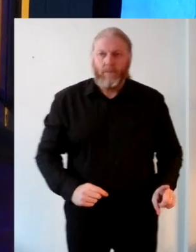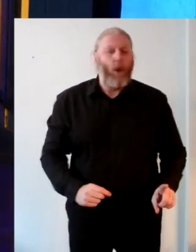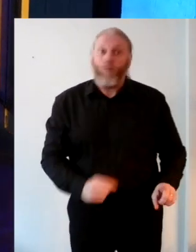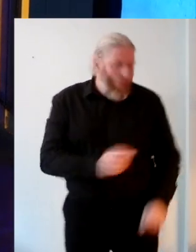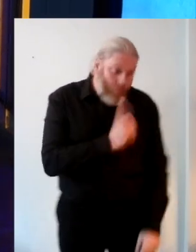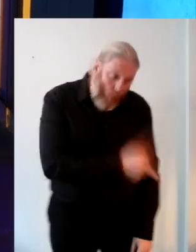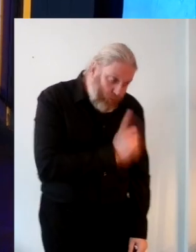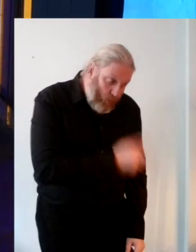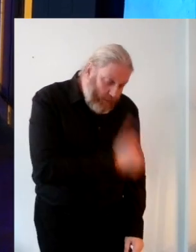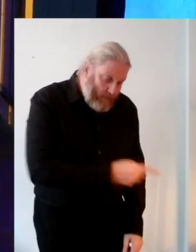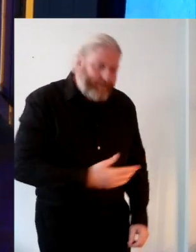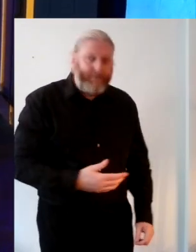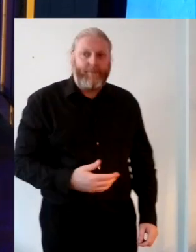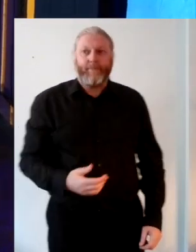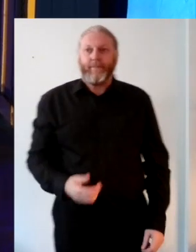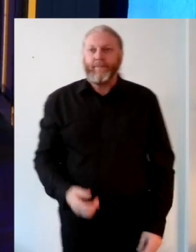No.